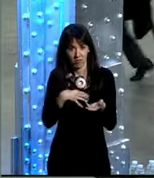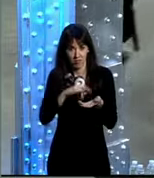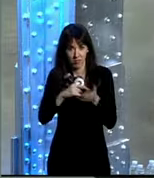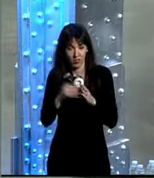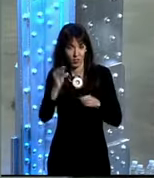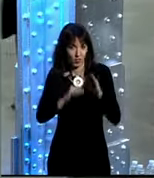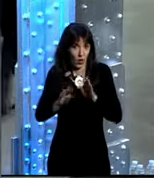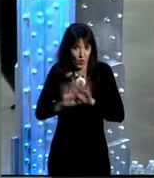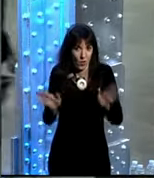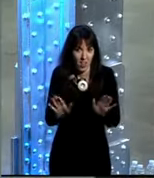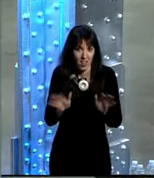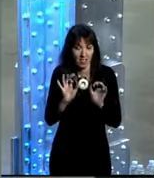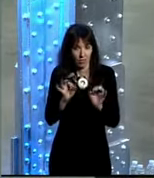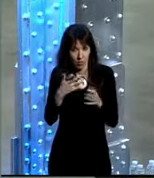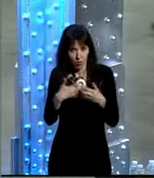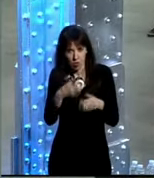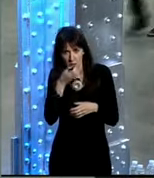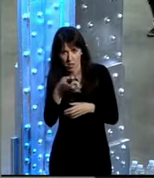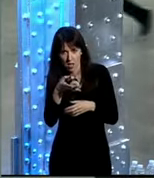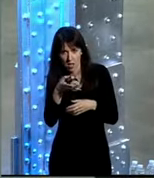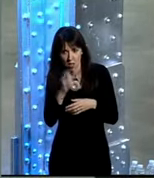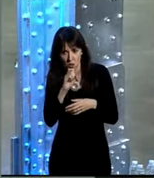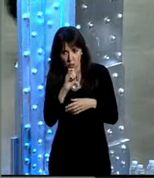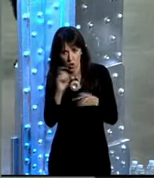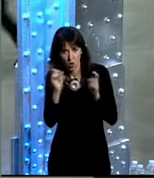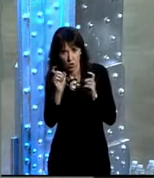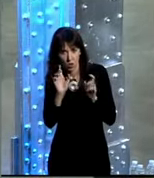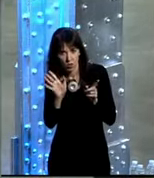now? Yes. That's funny. Okay, cool.